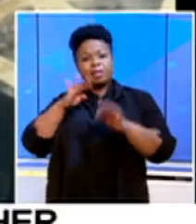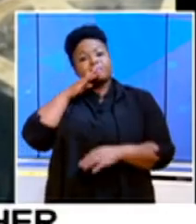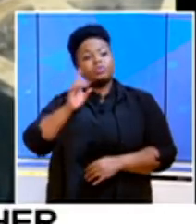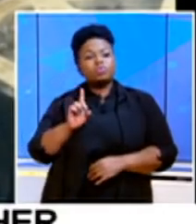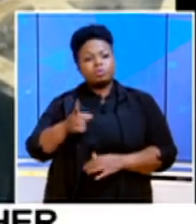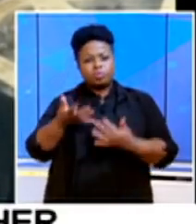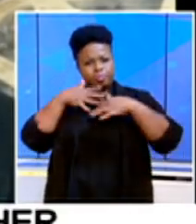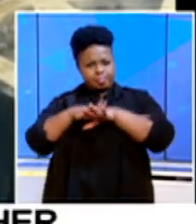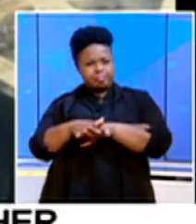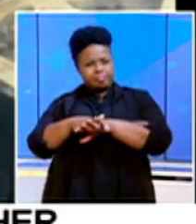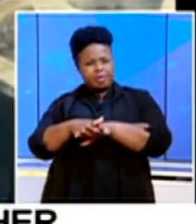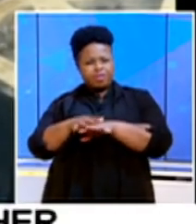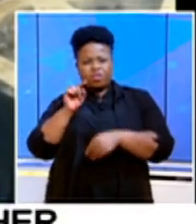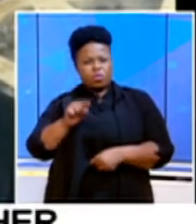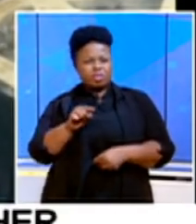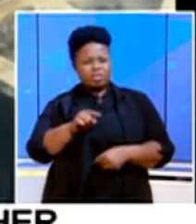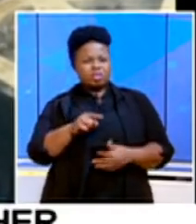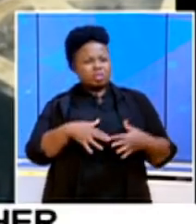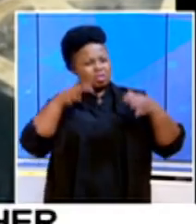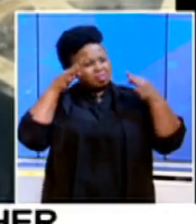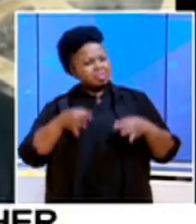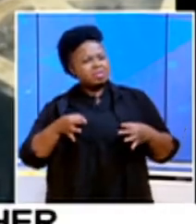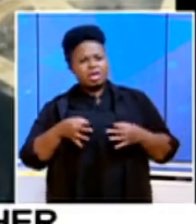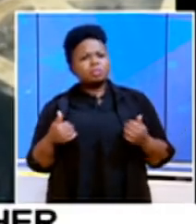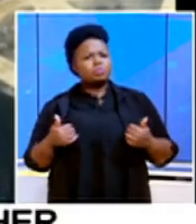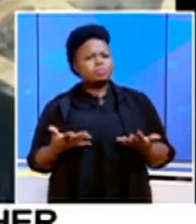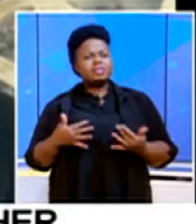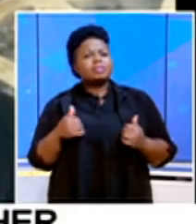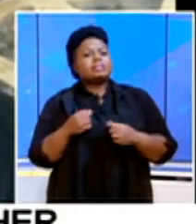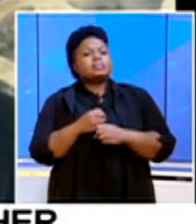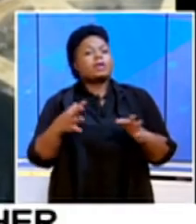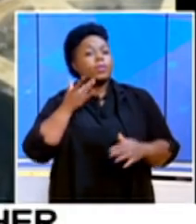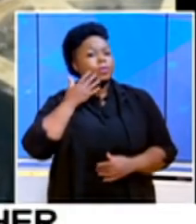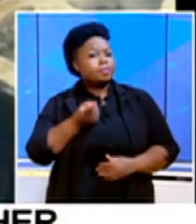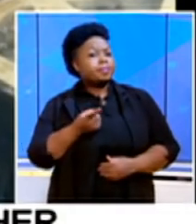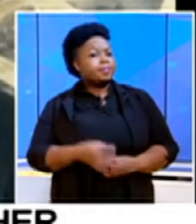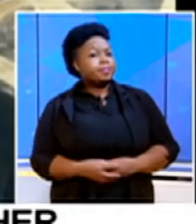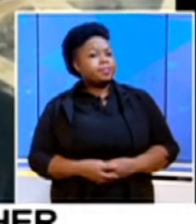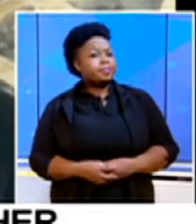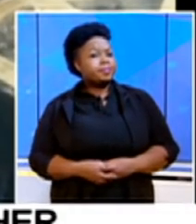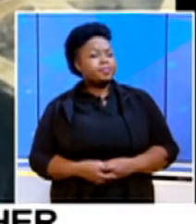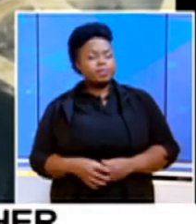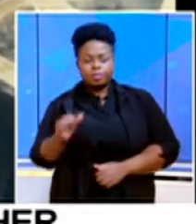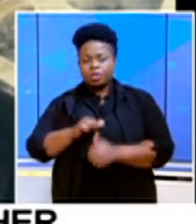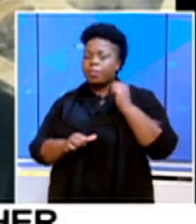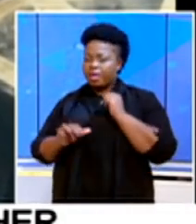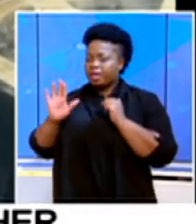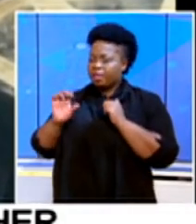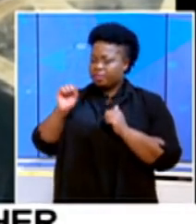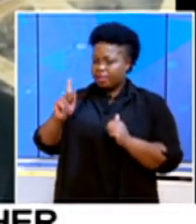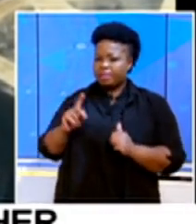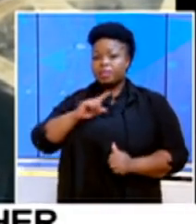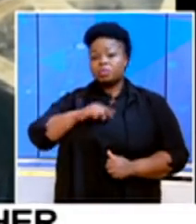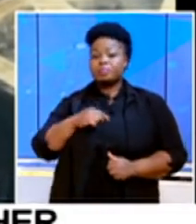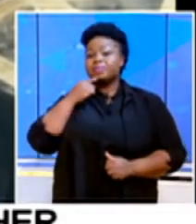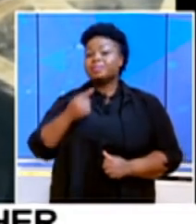the implementation of this particular resolution? When does it take effect? Okay, let me just go back, Sakina. That's why I